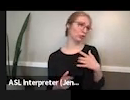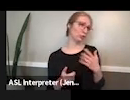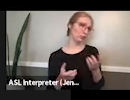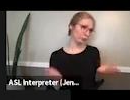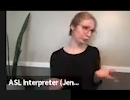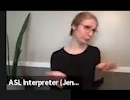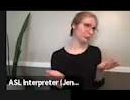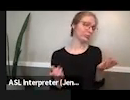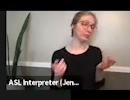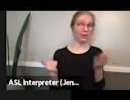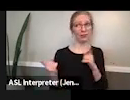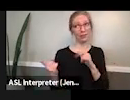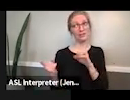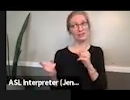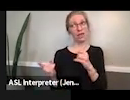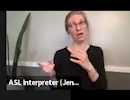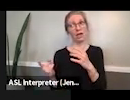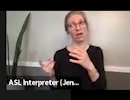in.